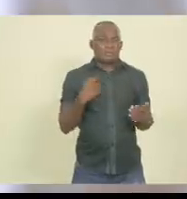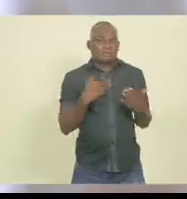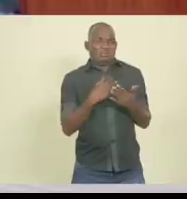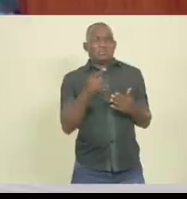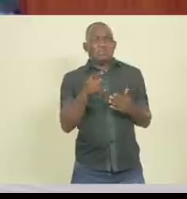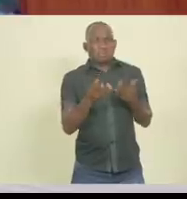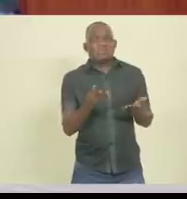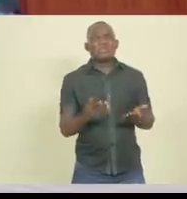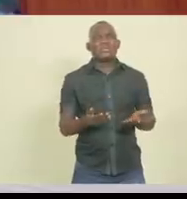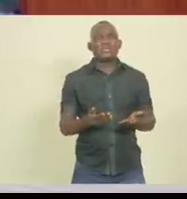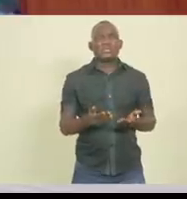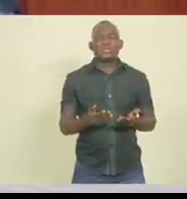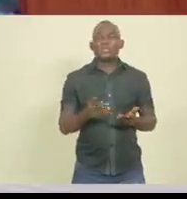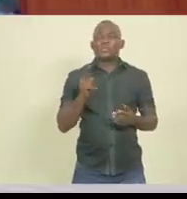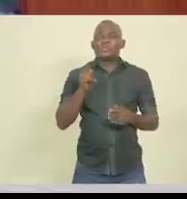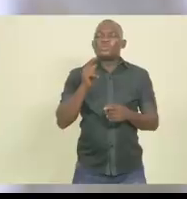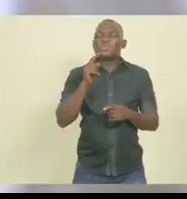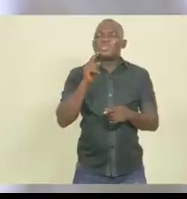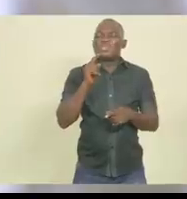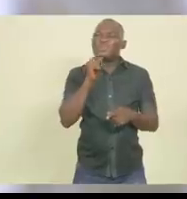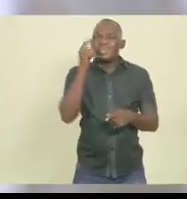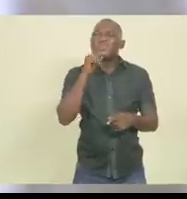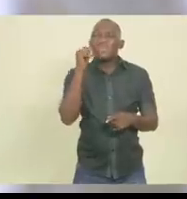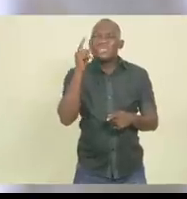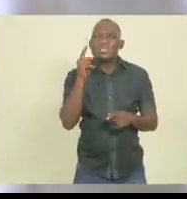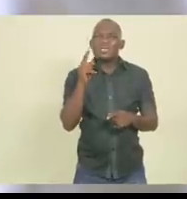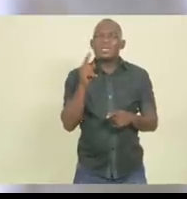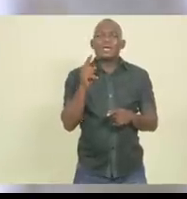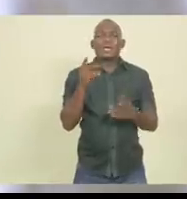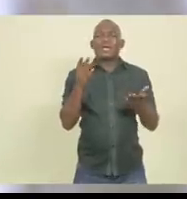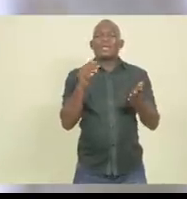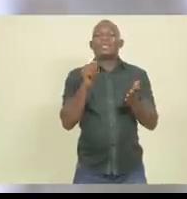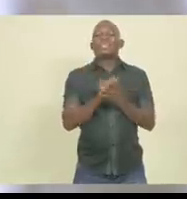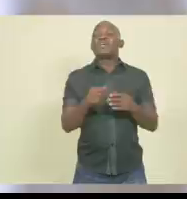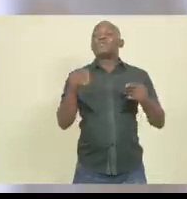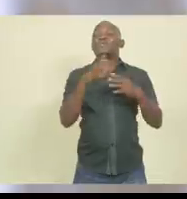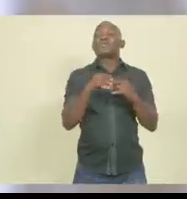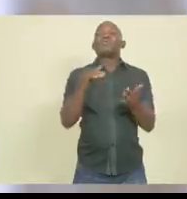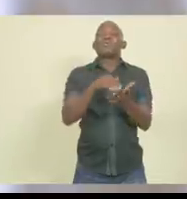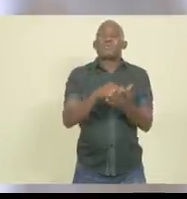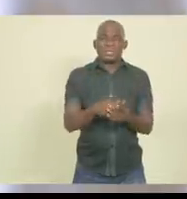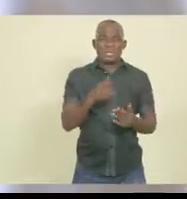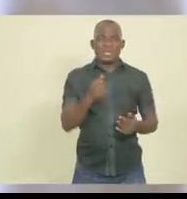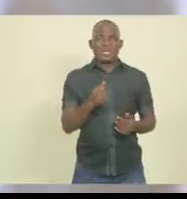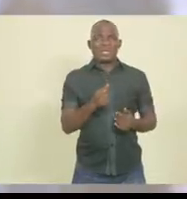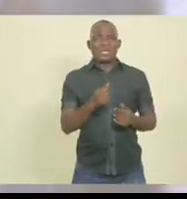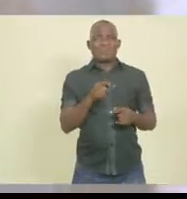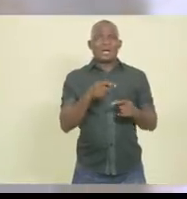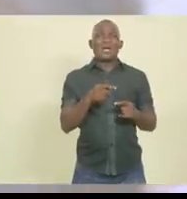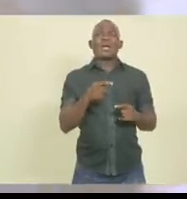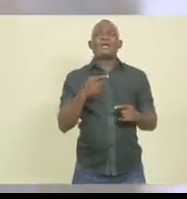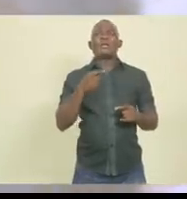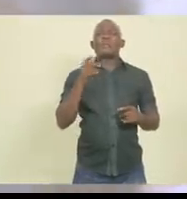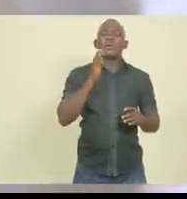will? You just don't get it. It's beyond being sorry. We were talking for about 30 minutes